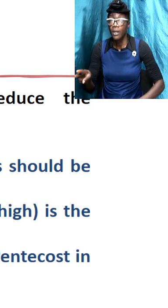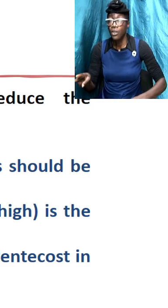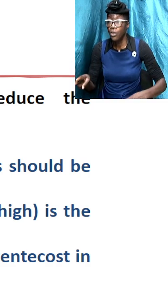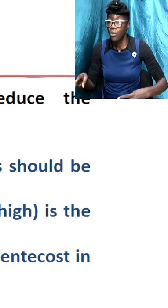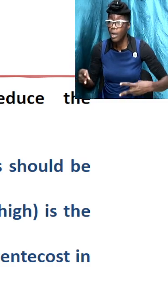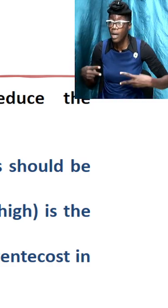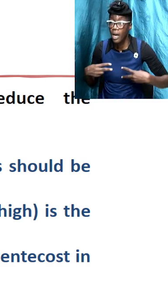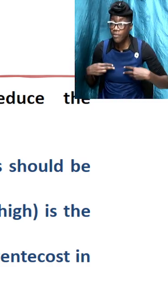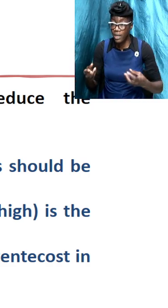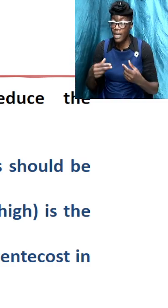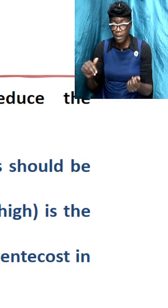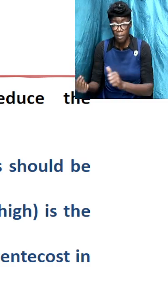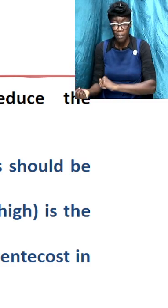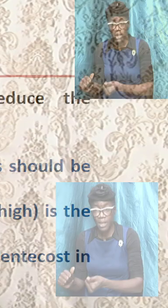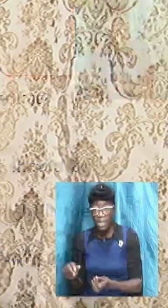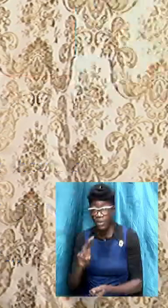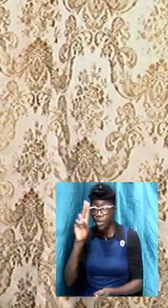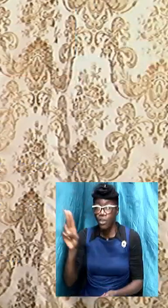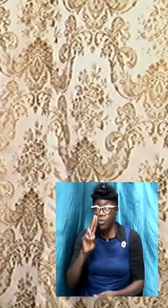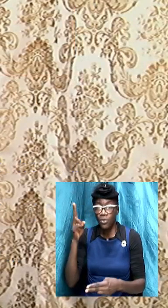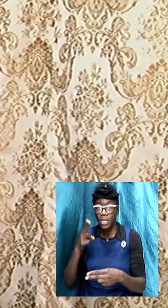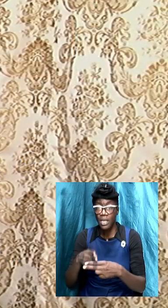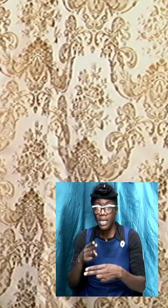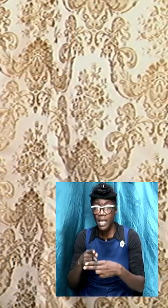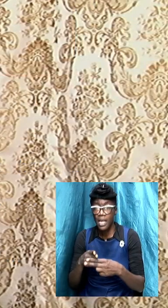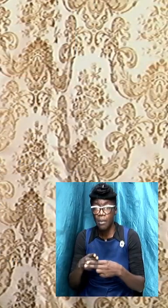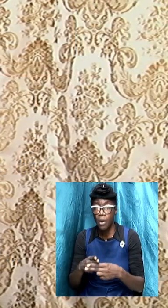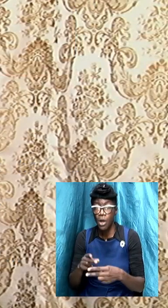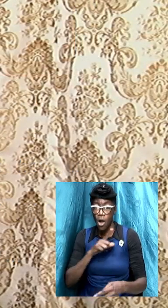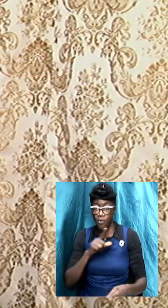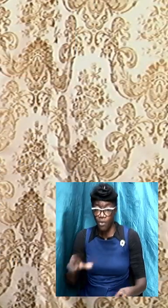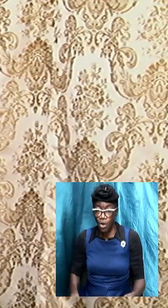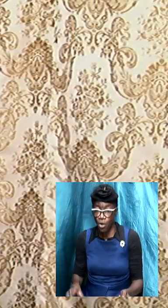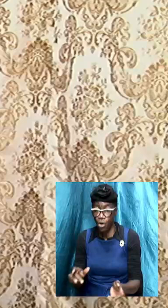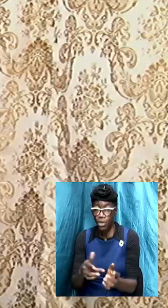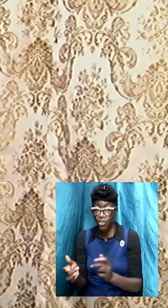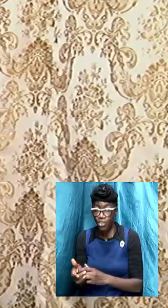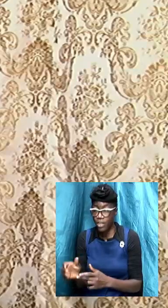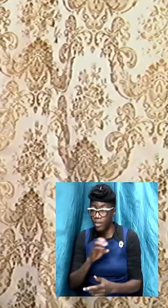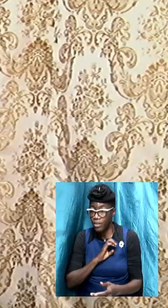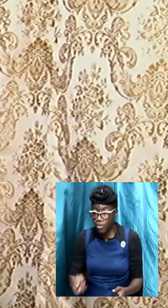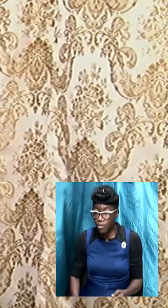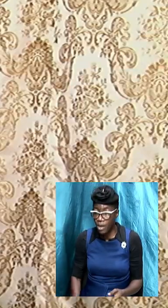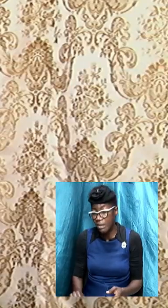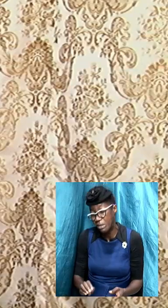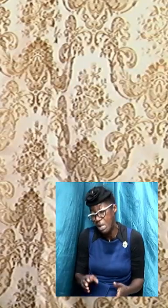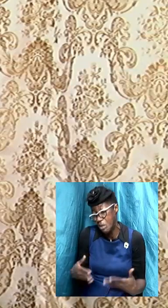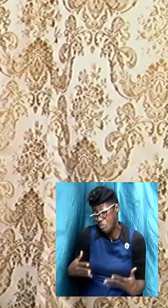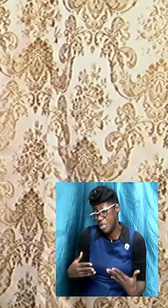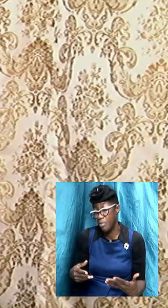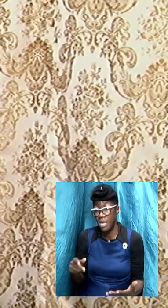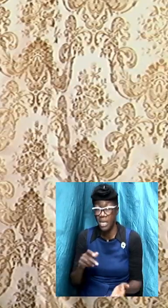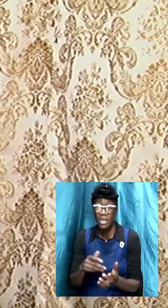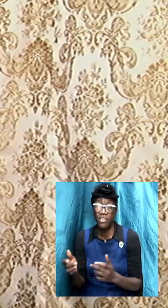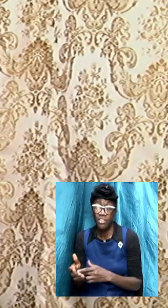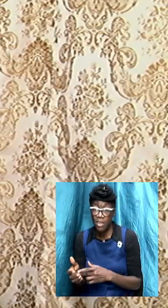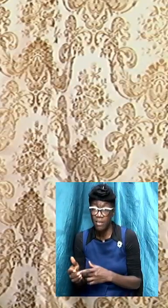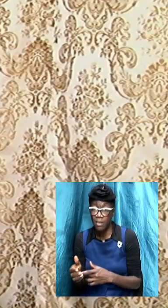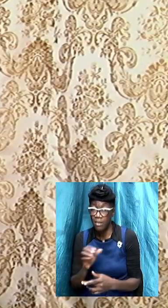the Lord Jesus Christ, or you have to get baptized using Jesus Christ. In other words, you can't say